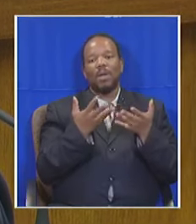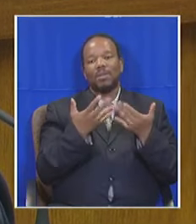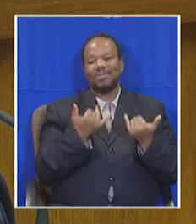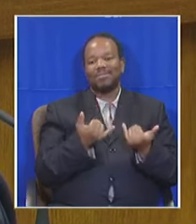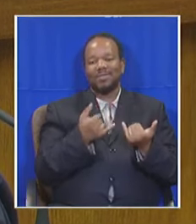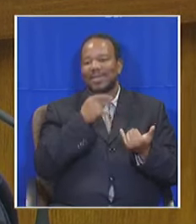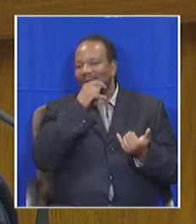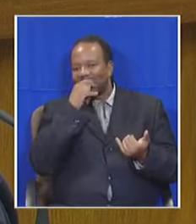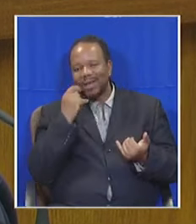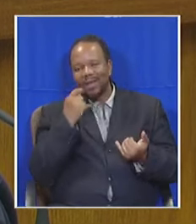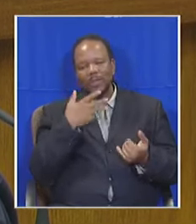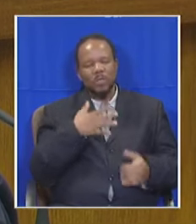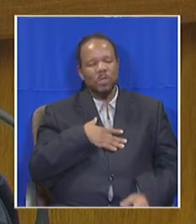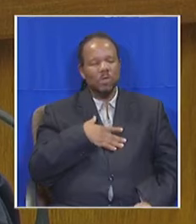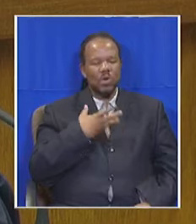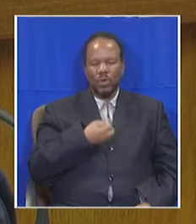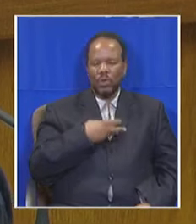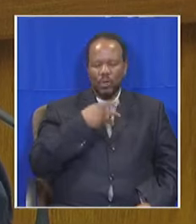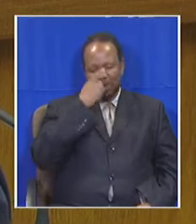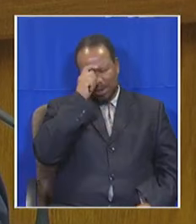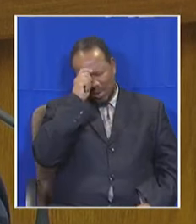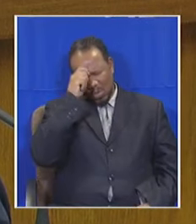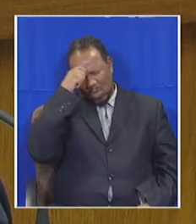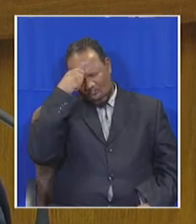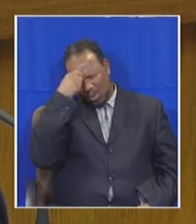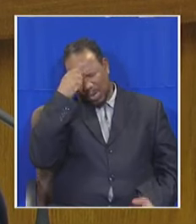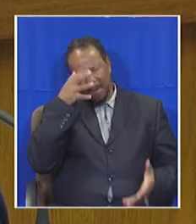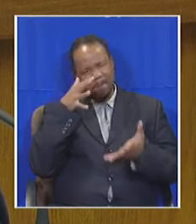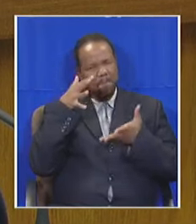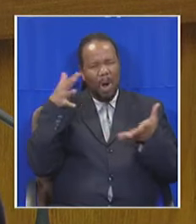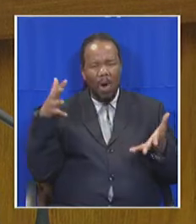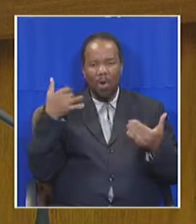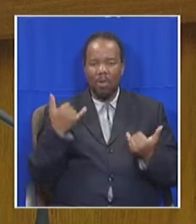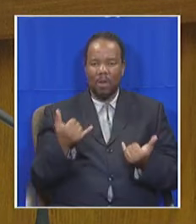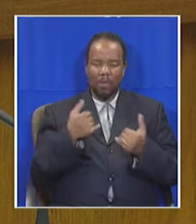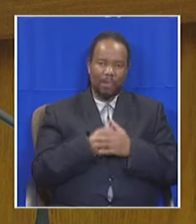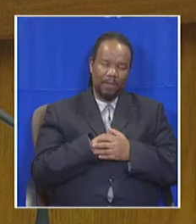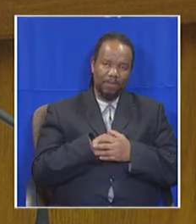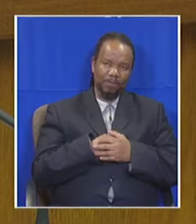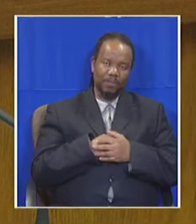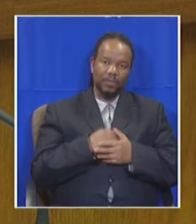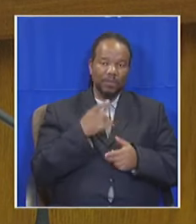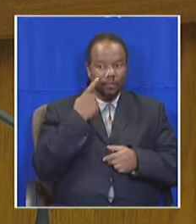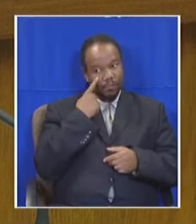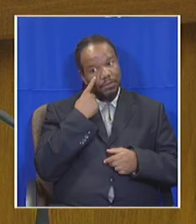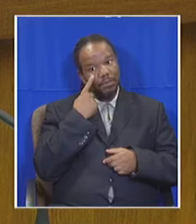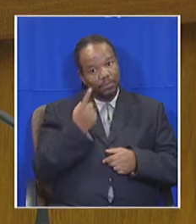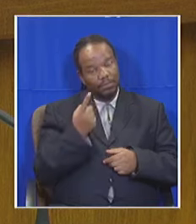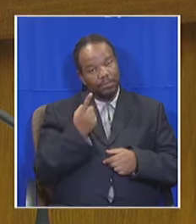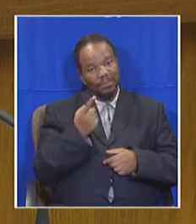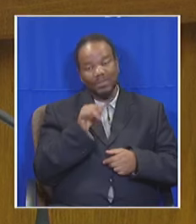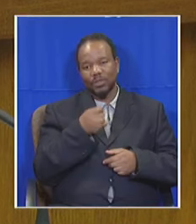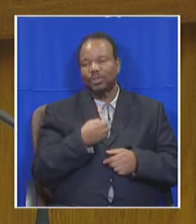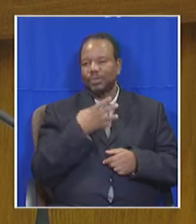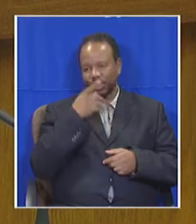hunger. The anger of the youth is more palpable than ever. We have witnessed their anger